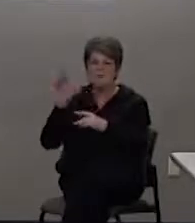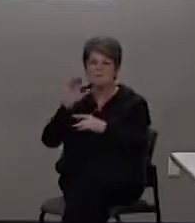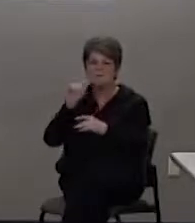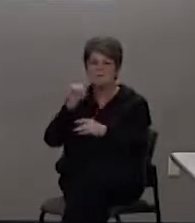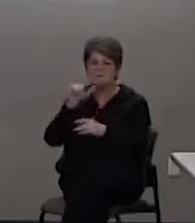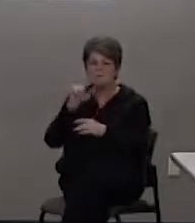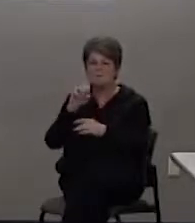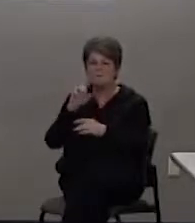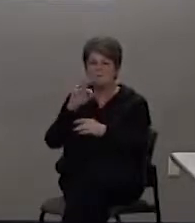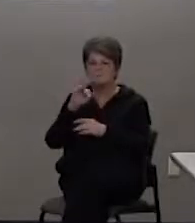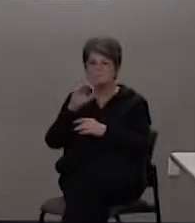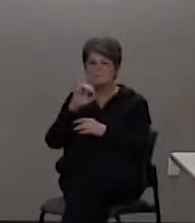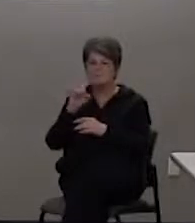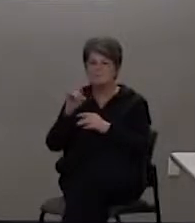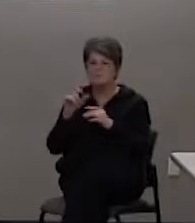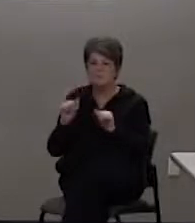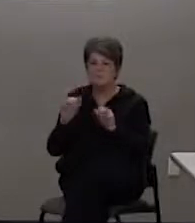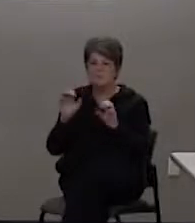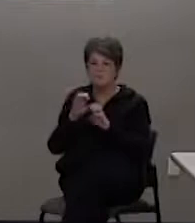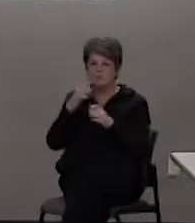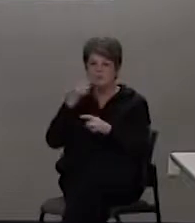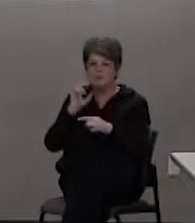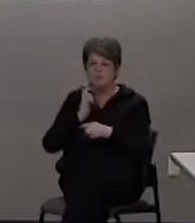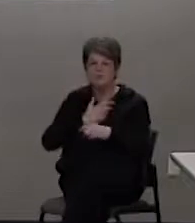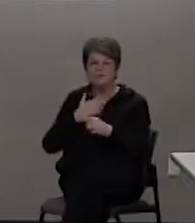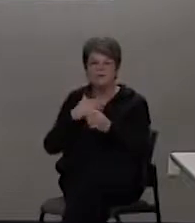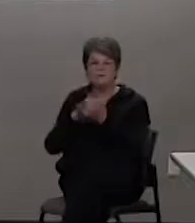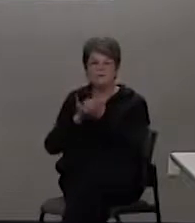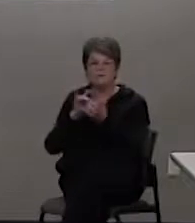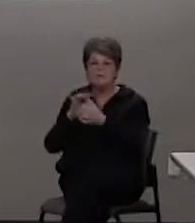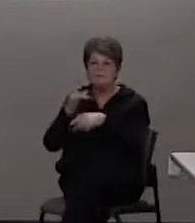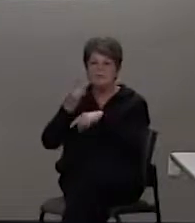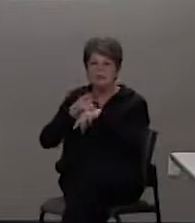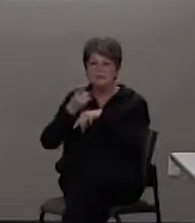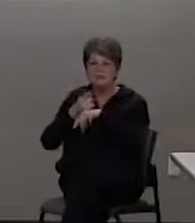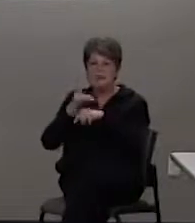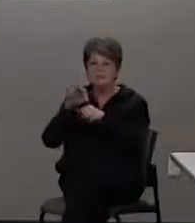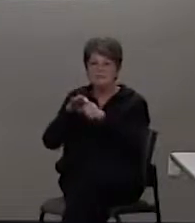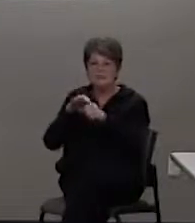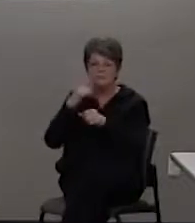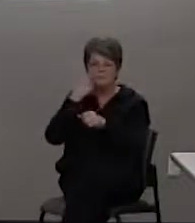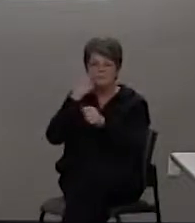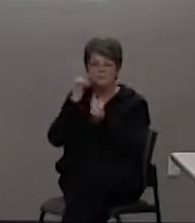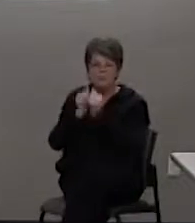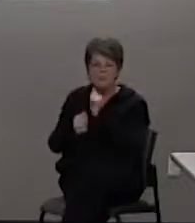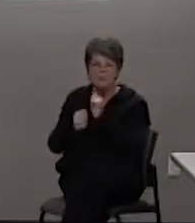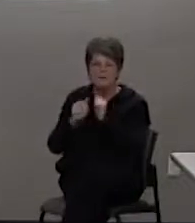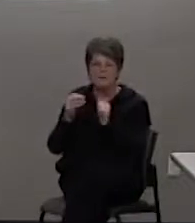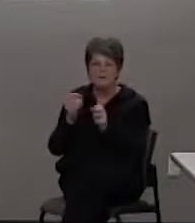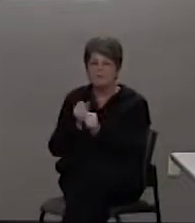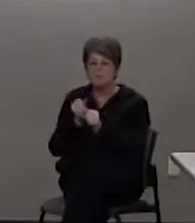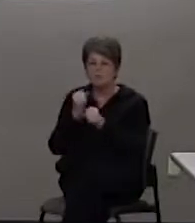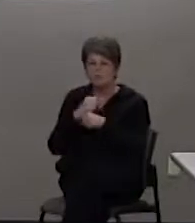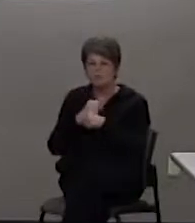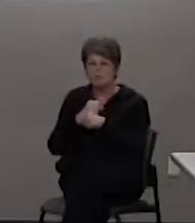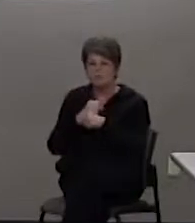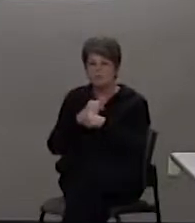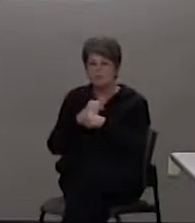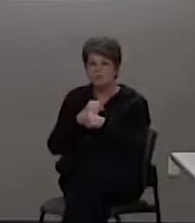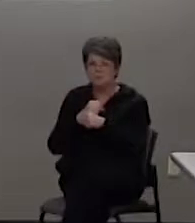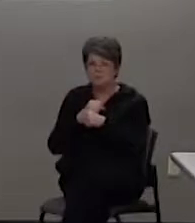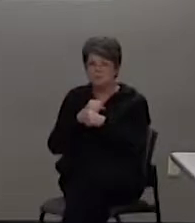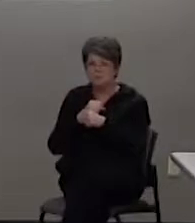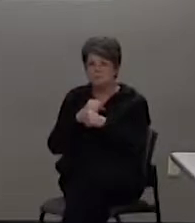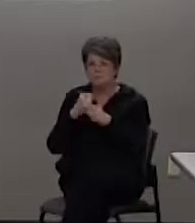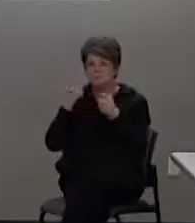us? How do we take advantage of the alcohol vote we just made and create a